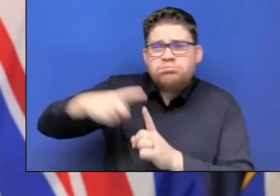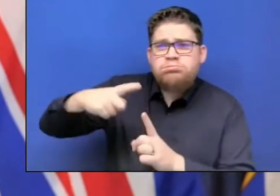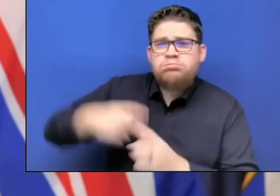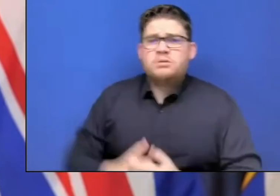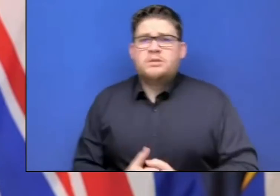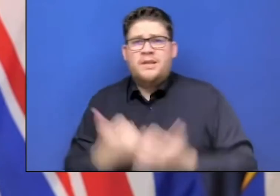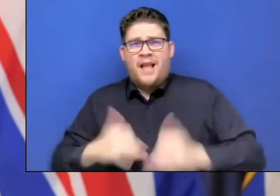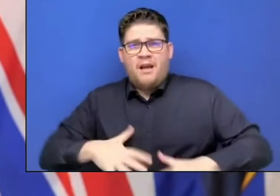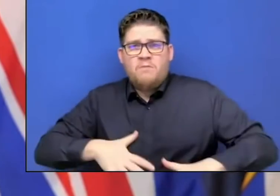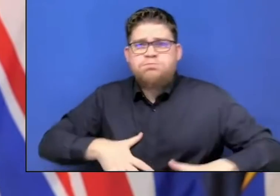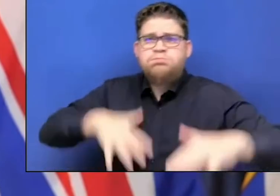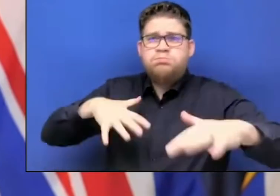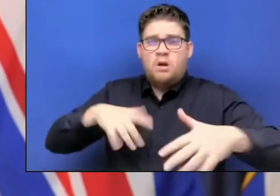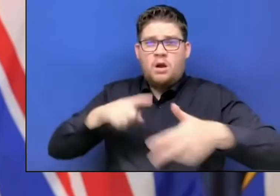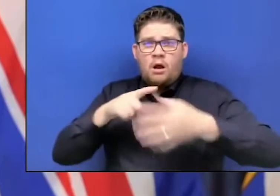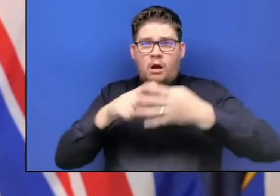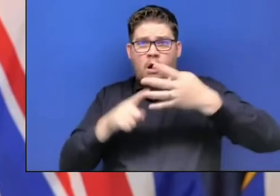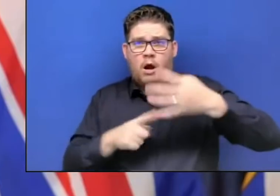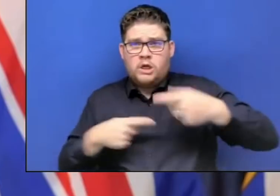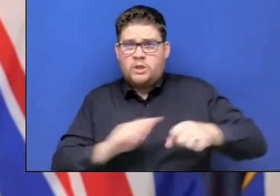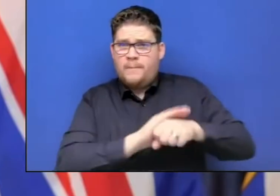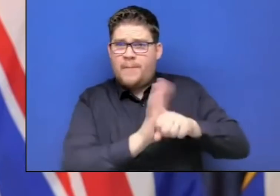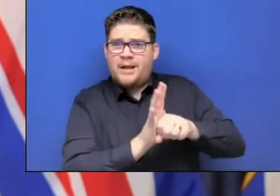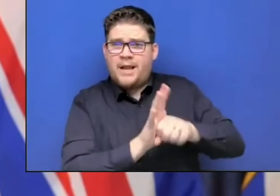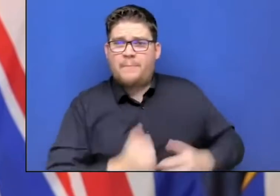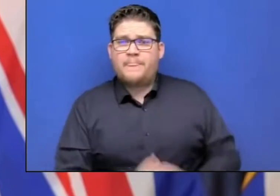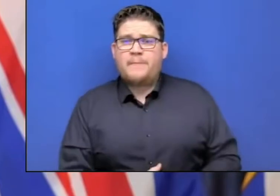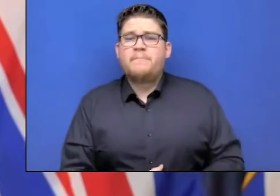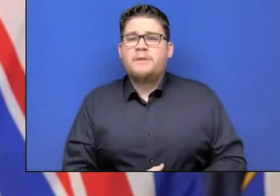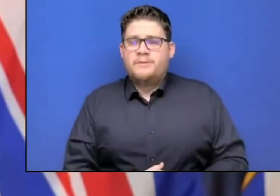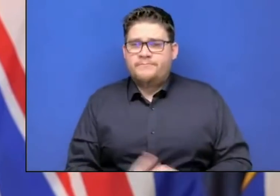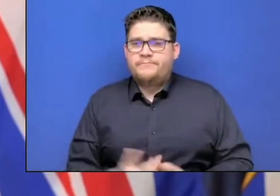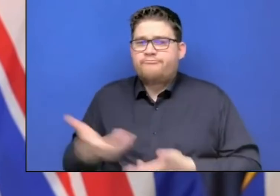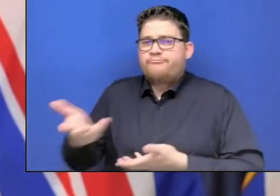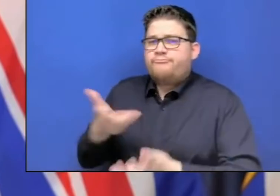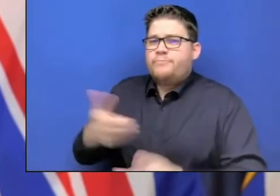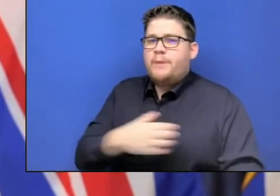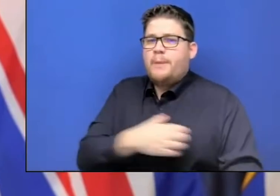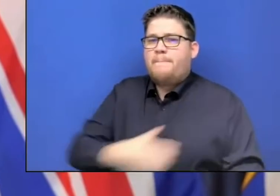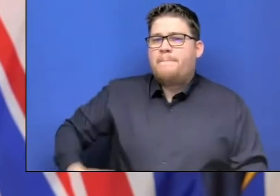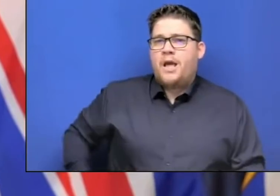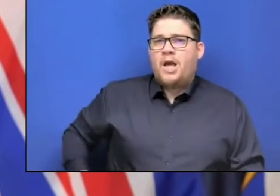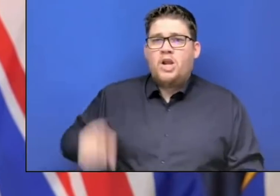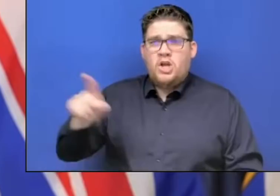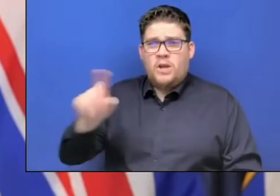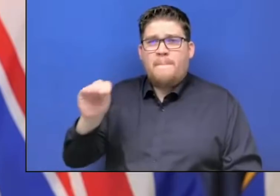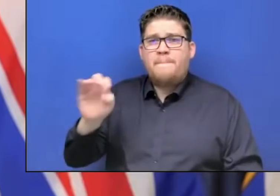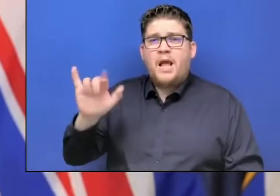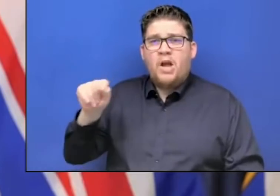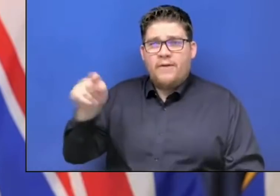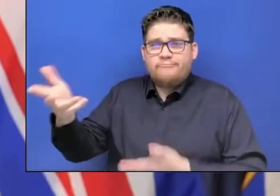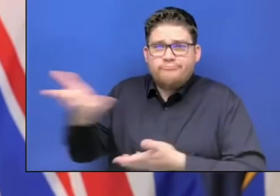I spoke last evening with Mayor Linda Brown and her team in Merritt, and over the past 6 months, we